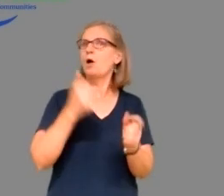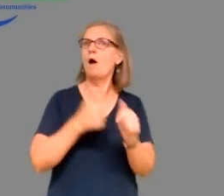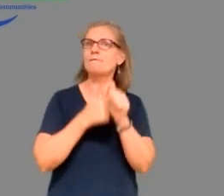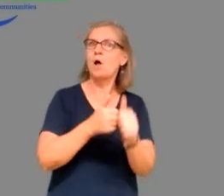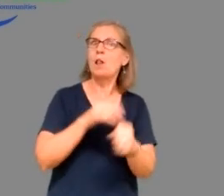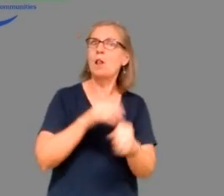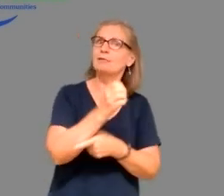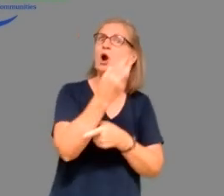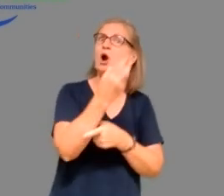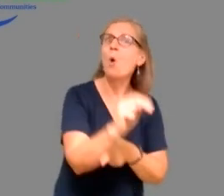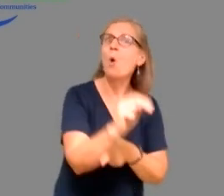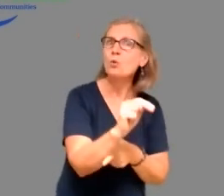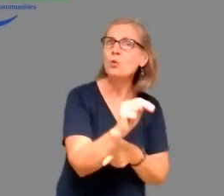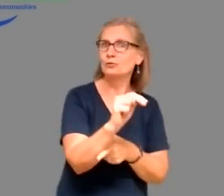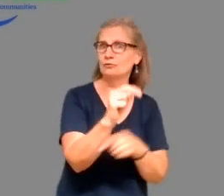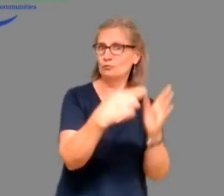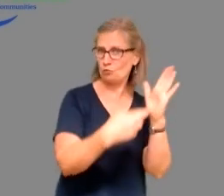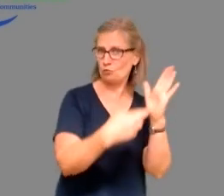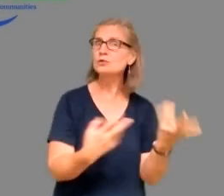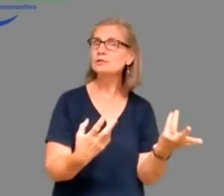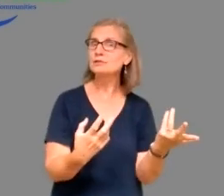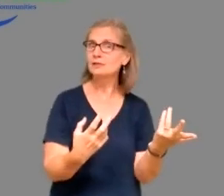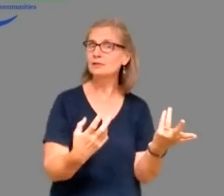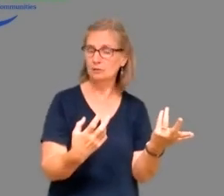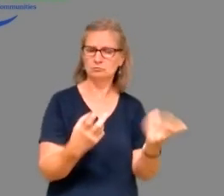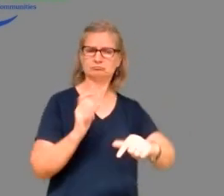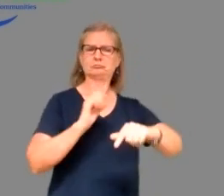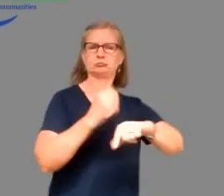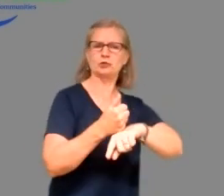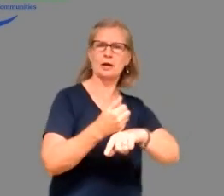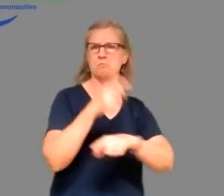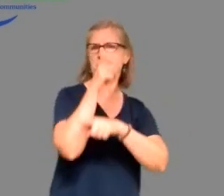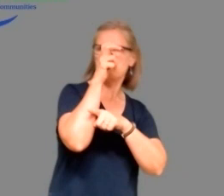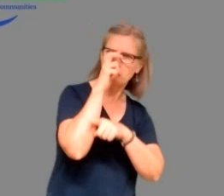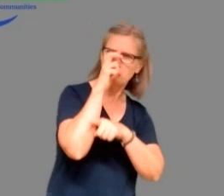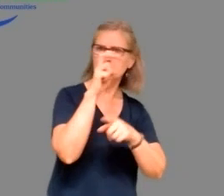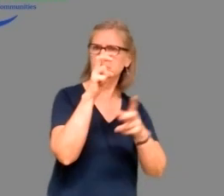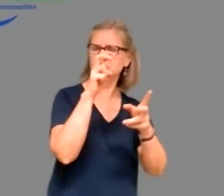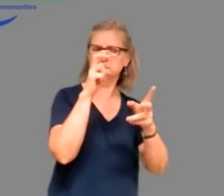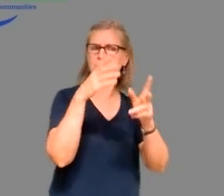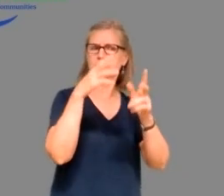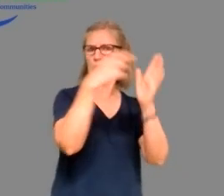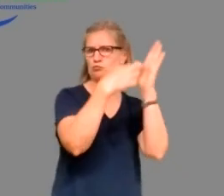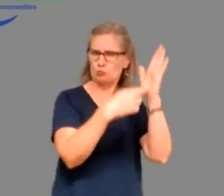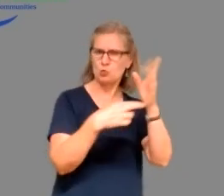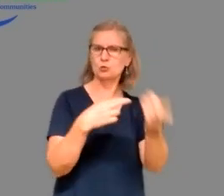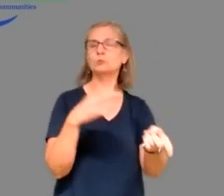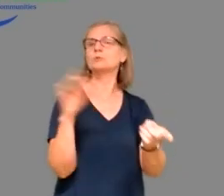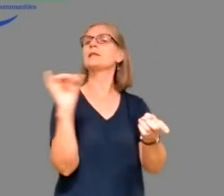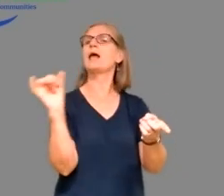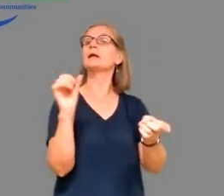been strict guidance set forth for specific sectors that employees